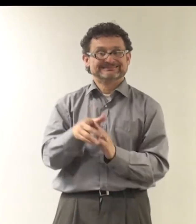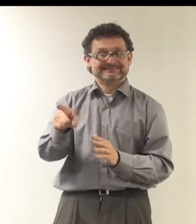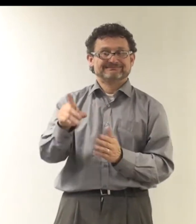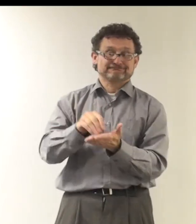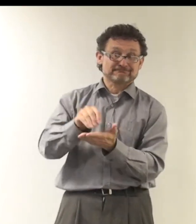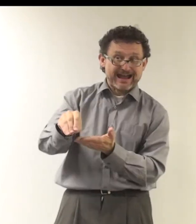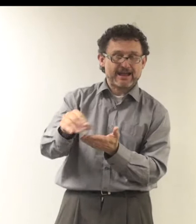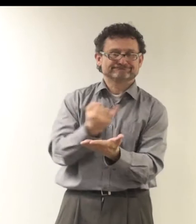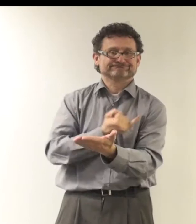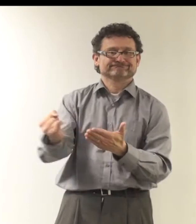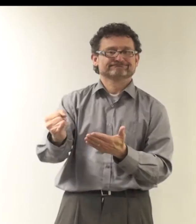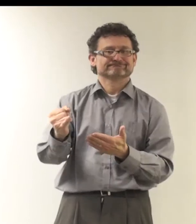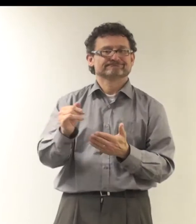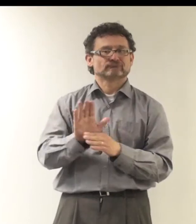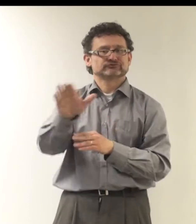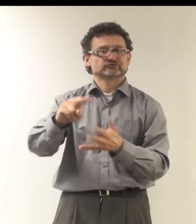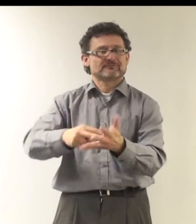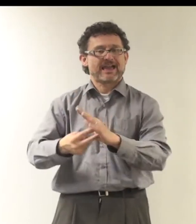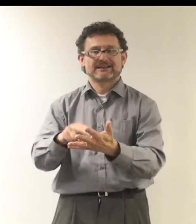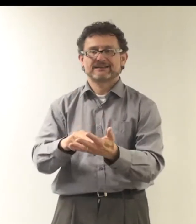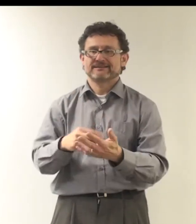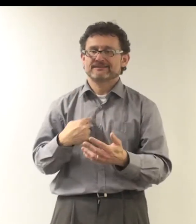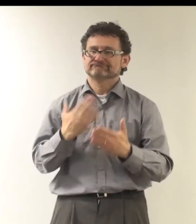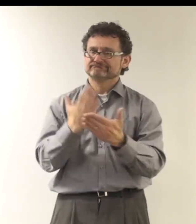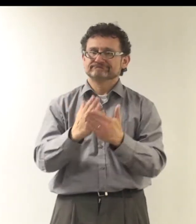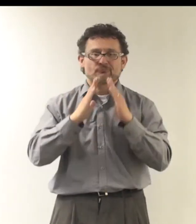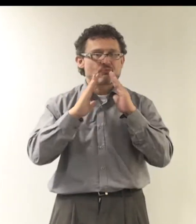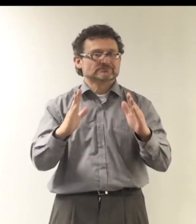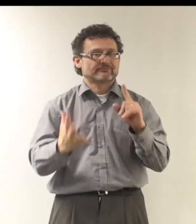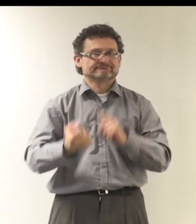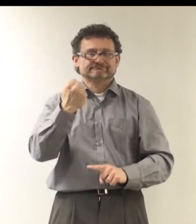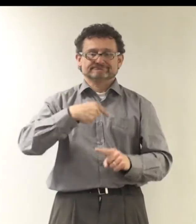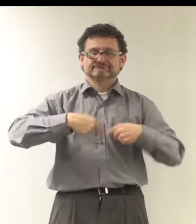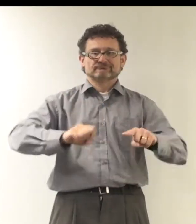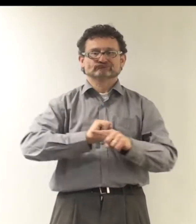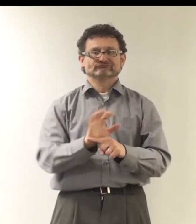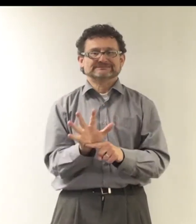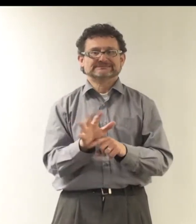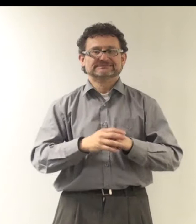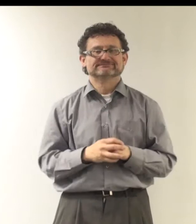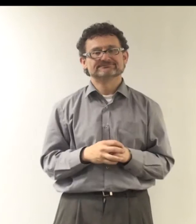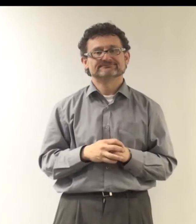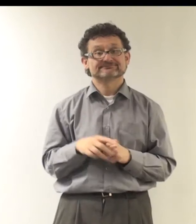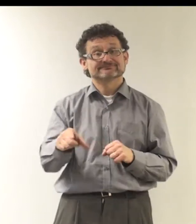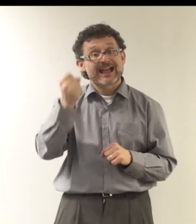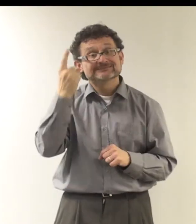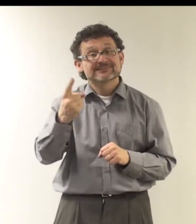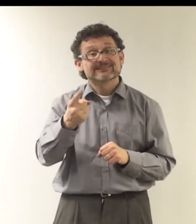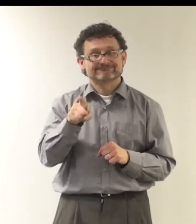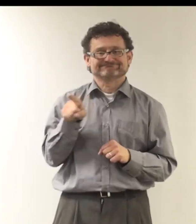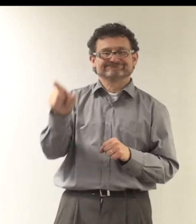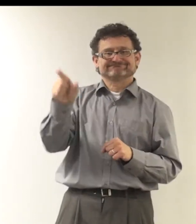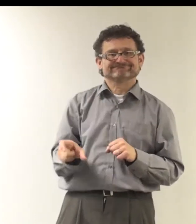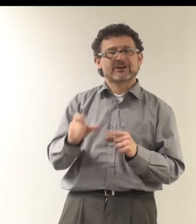disastrous consequences, the mayor was forced to listen. We actually put in our budget that he had to accept that